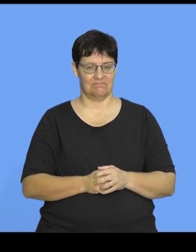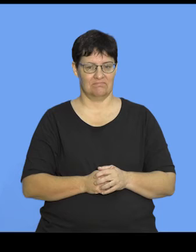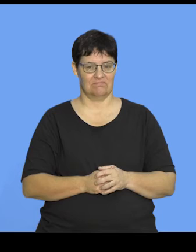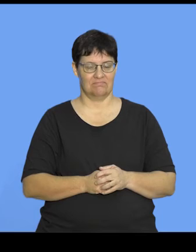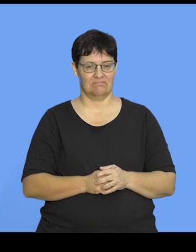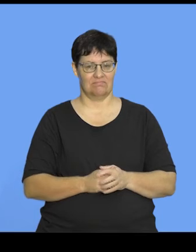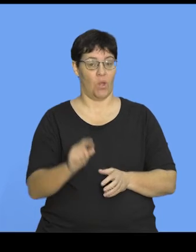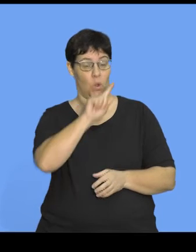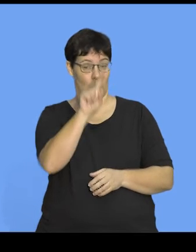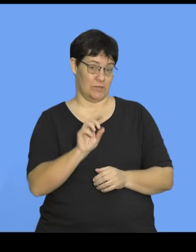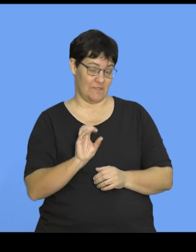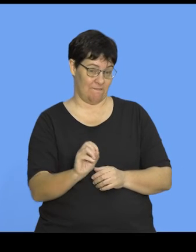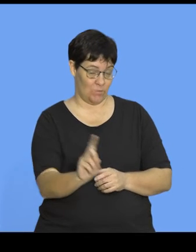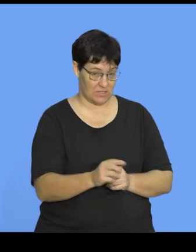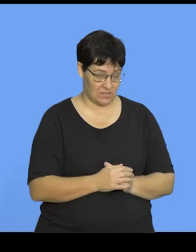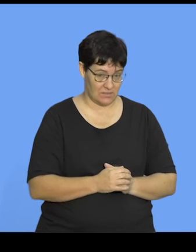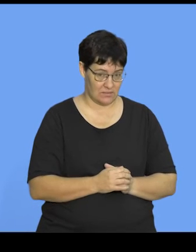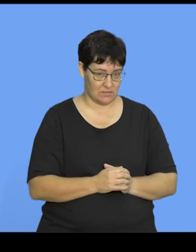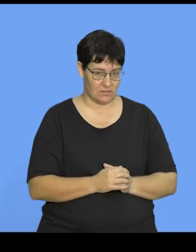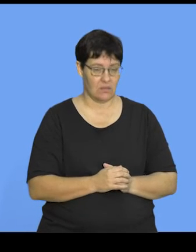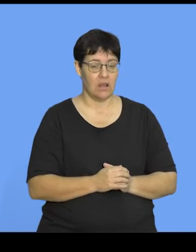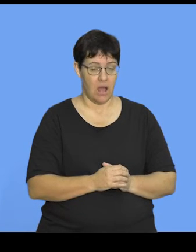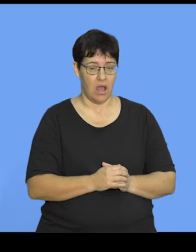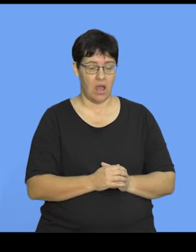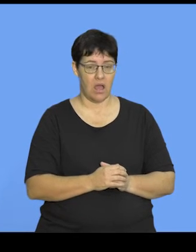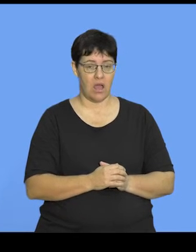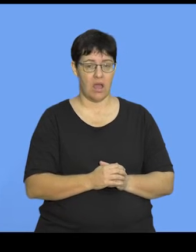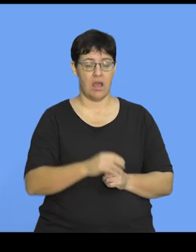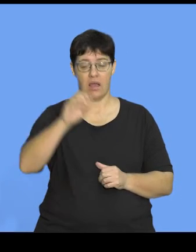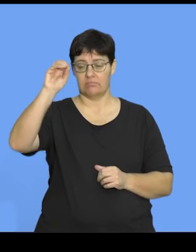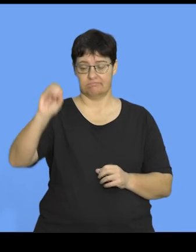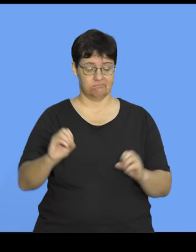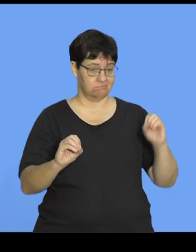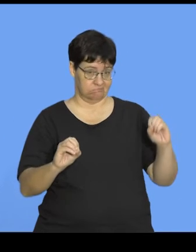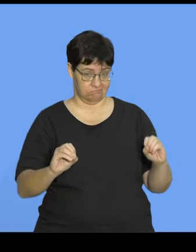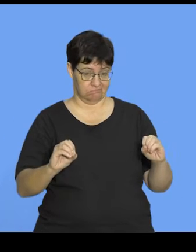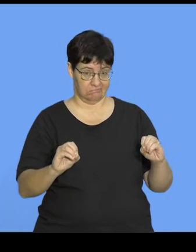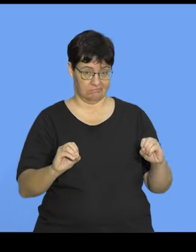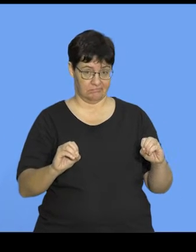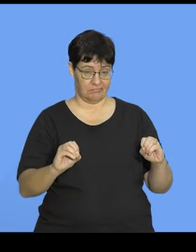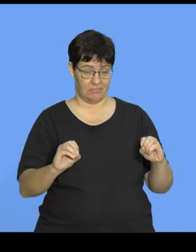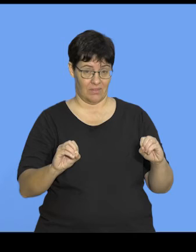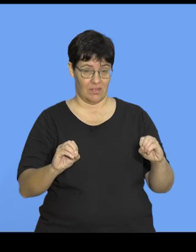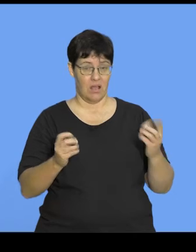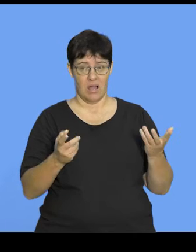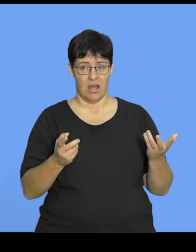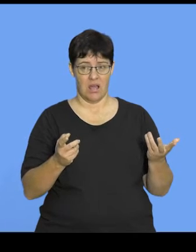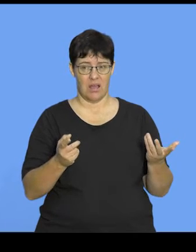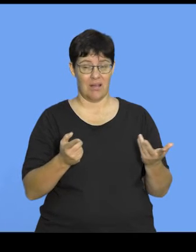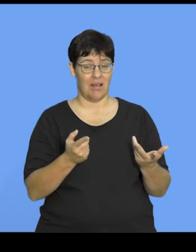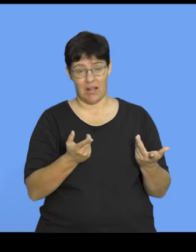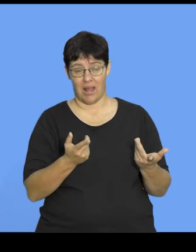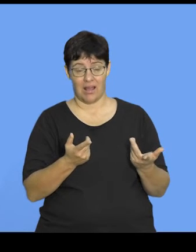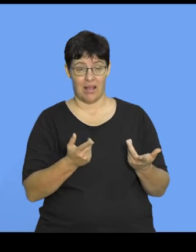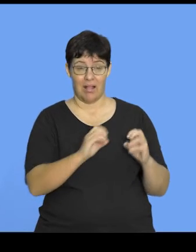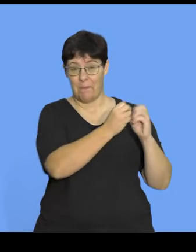Here's our question. 2 marble spheres. Honestly, what the spheres are made out of doesn't